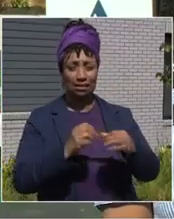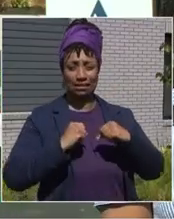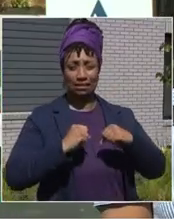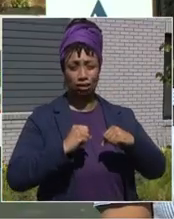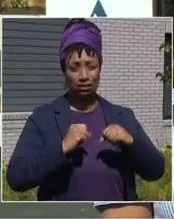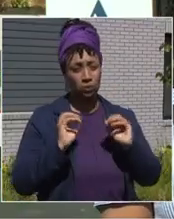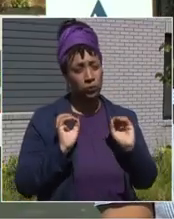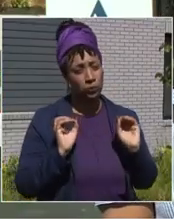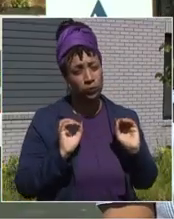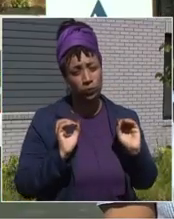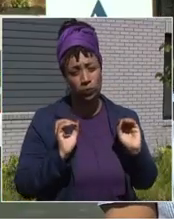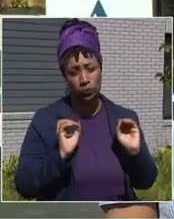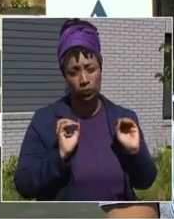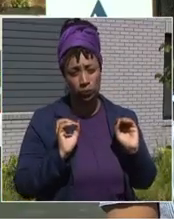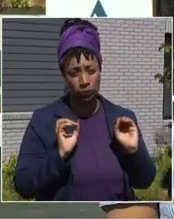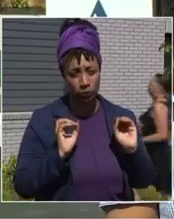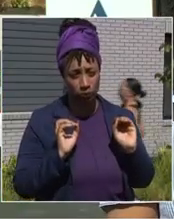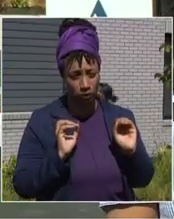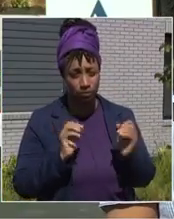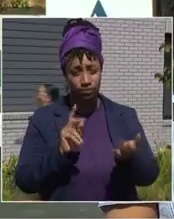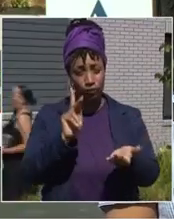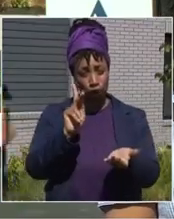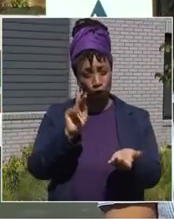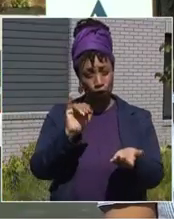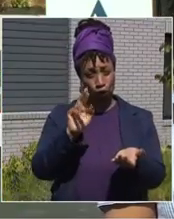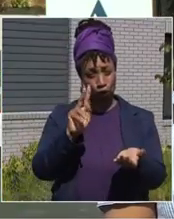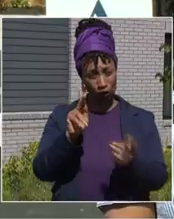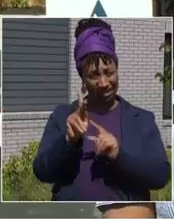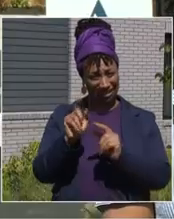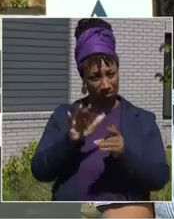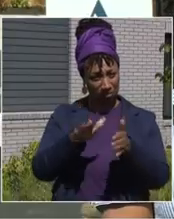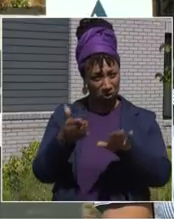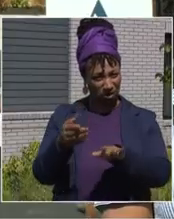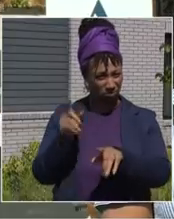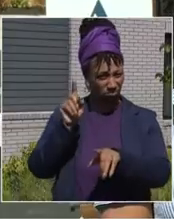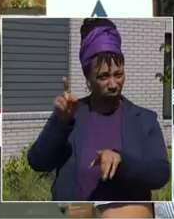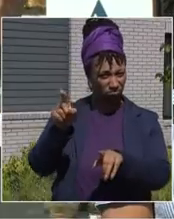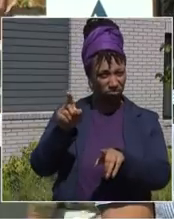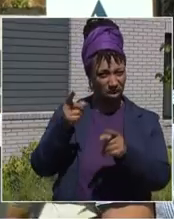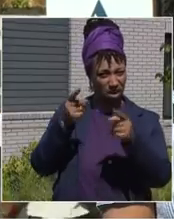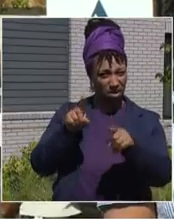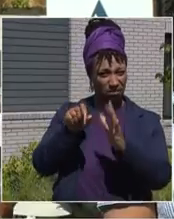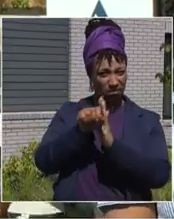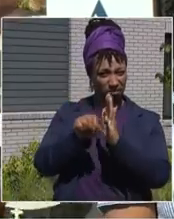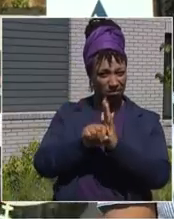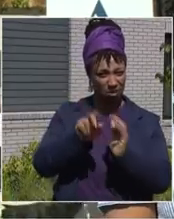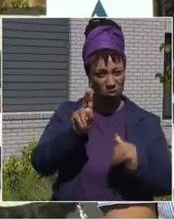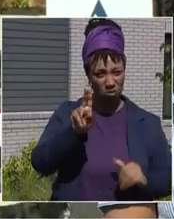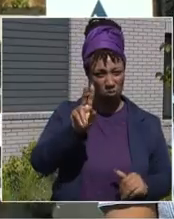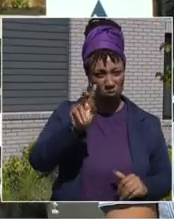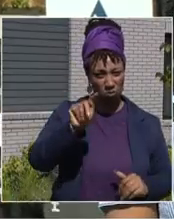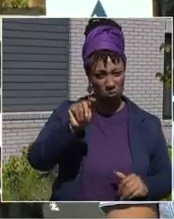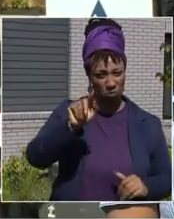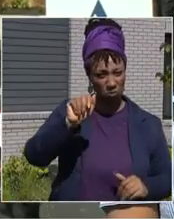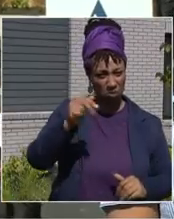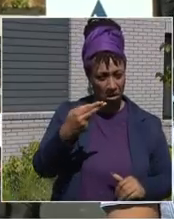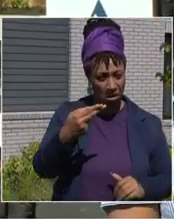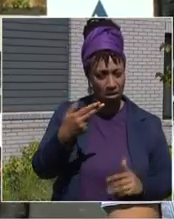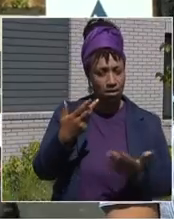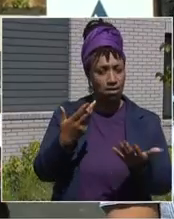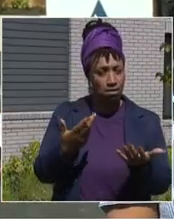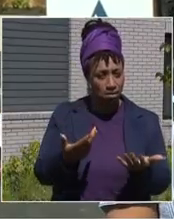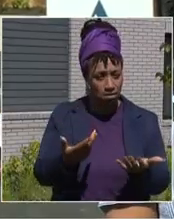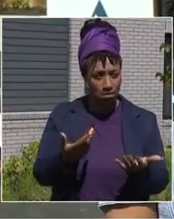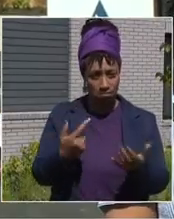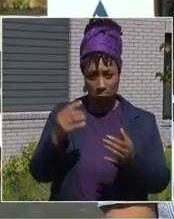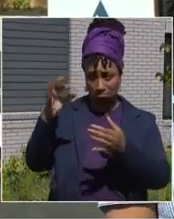in Utah. I will say we are changing our school football posture for the